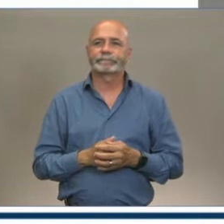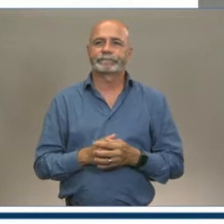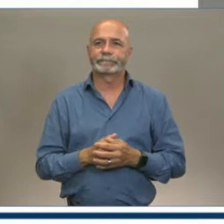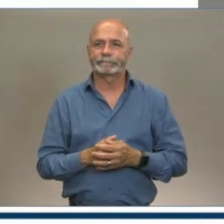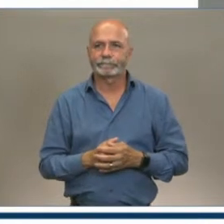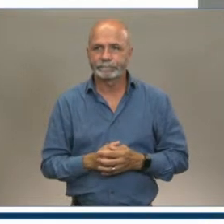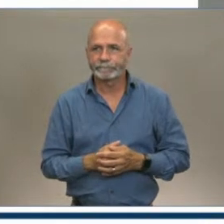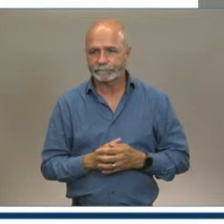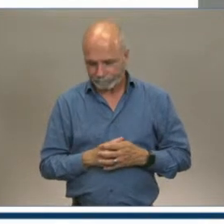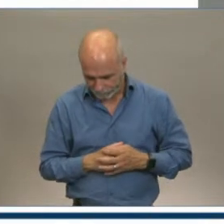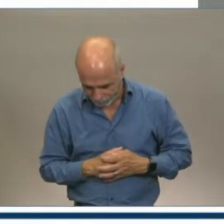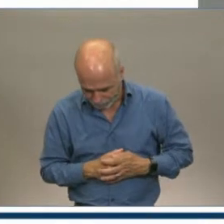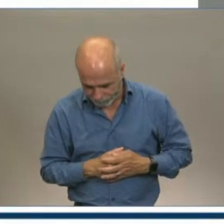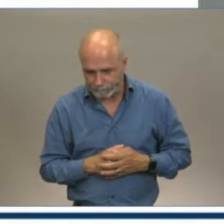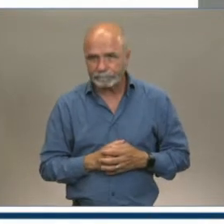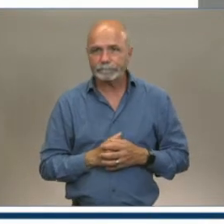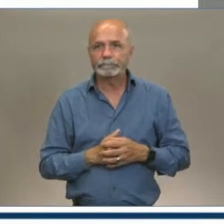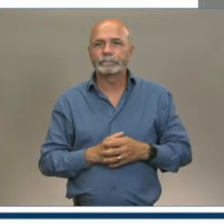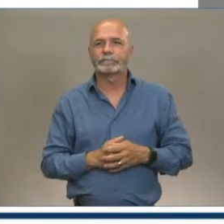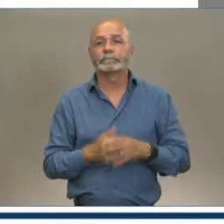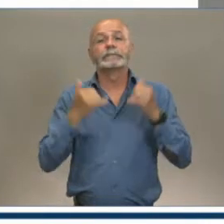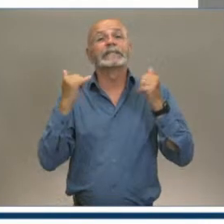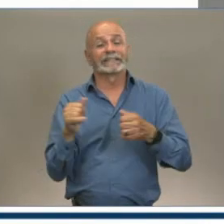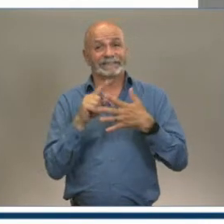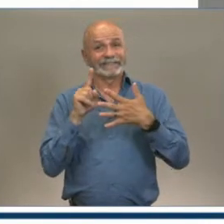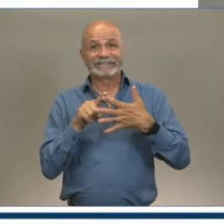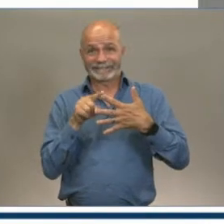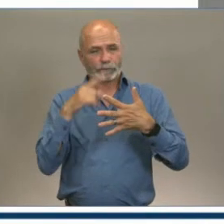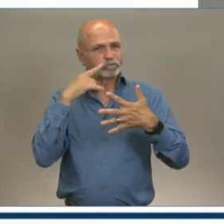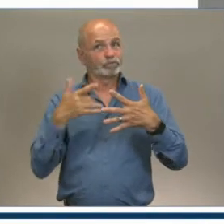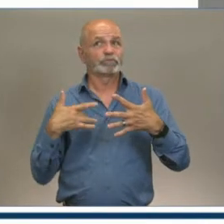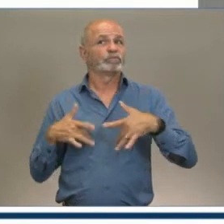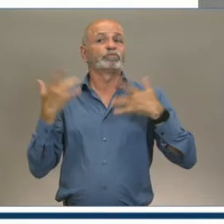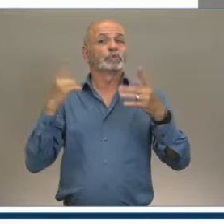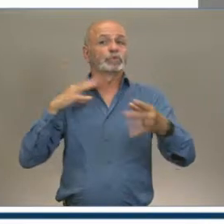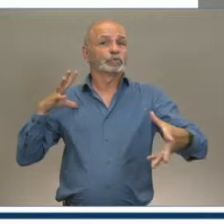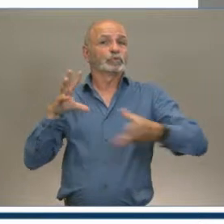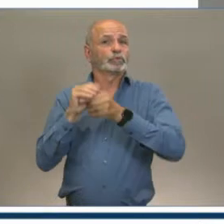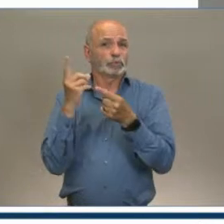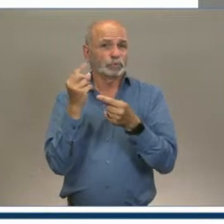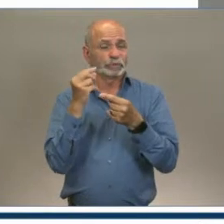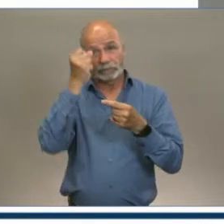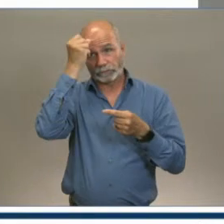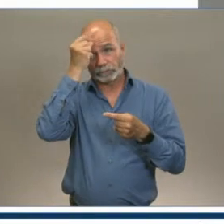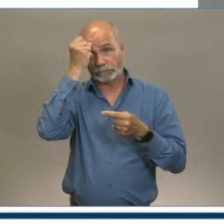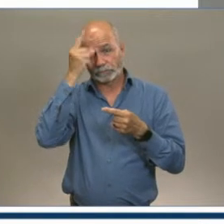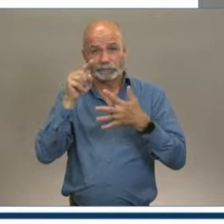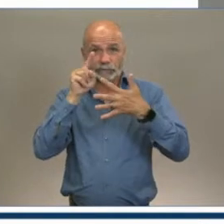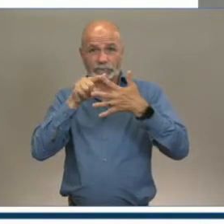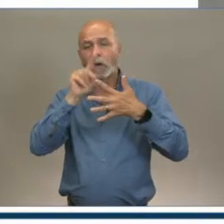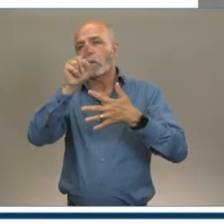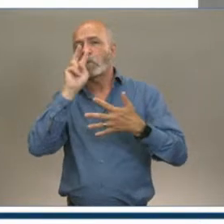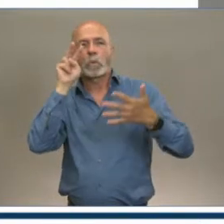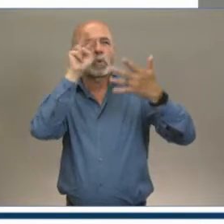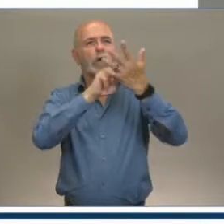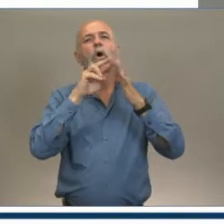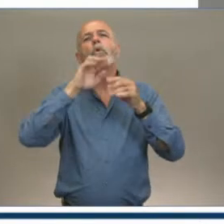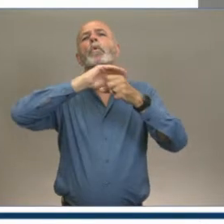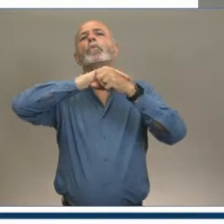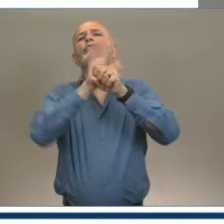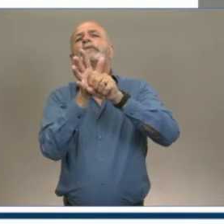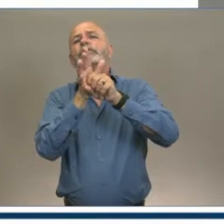I'm now going to share the highlights of Phase 2, but I'll remind people that all of the details are on the reopening section on our coronavirus